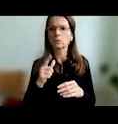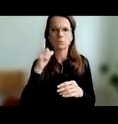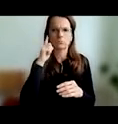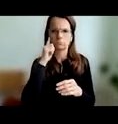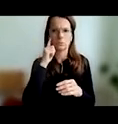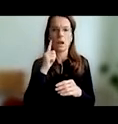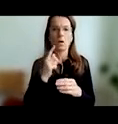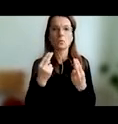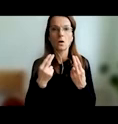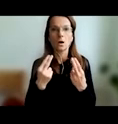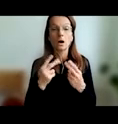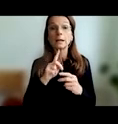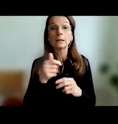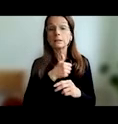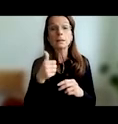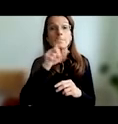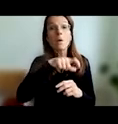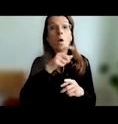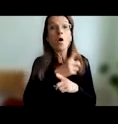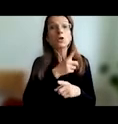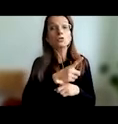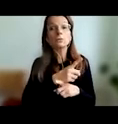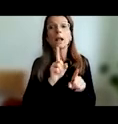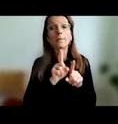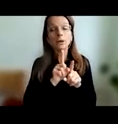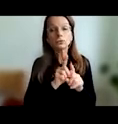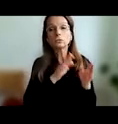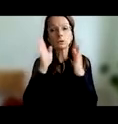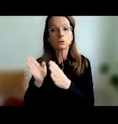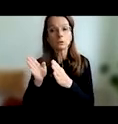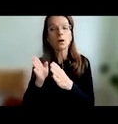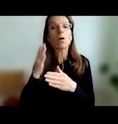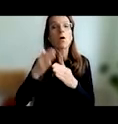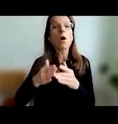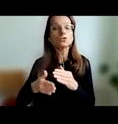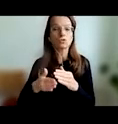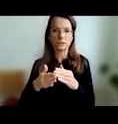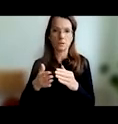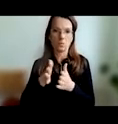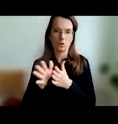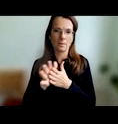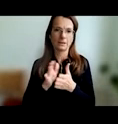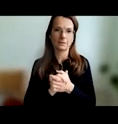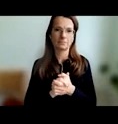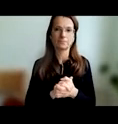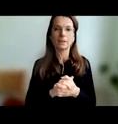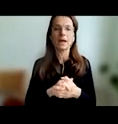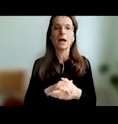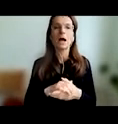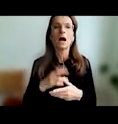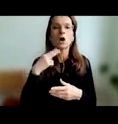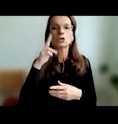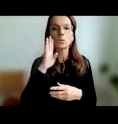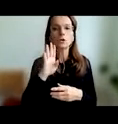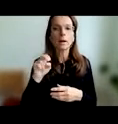important are end users. Not only policy makers are important, but also